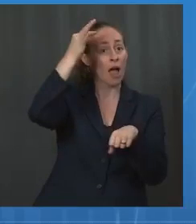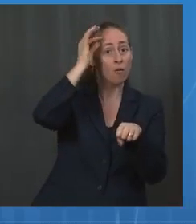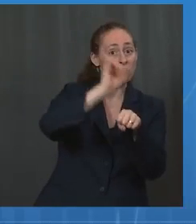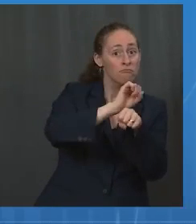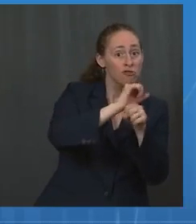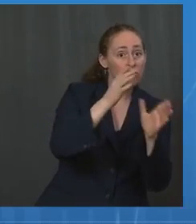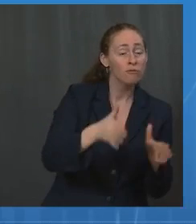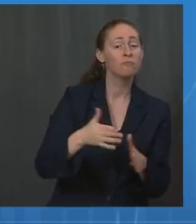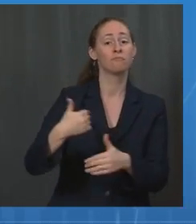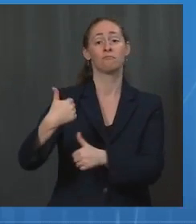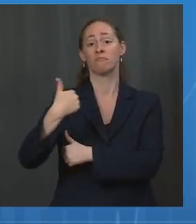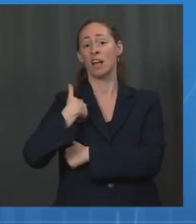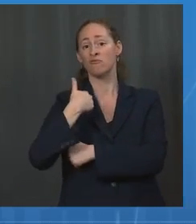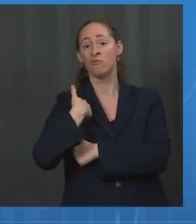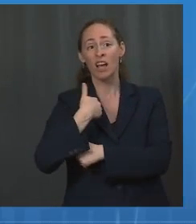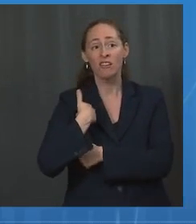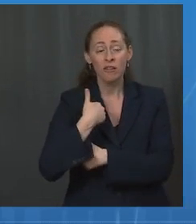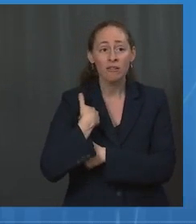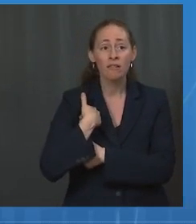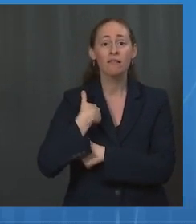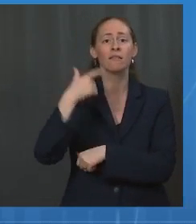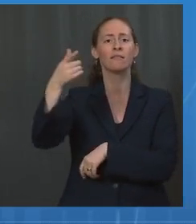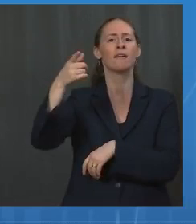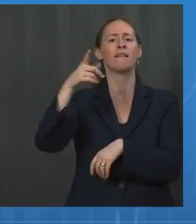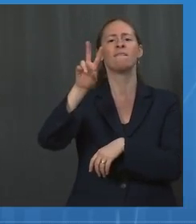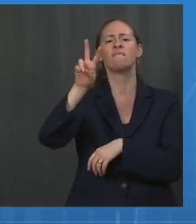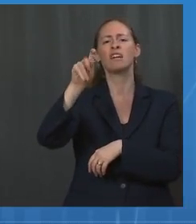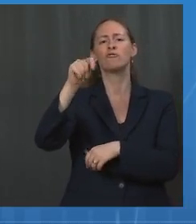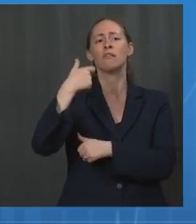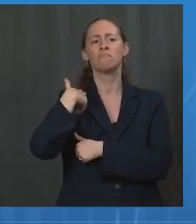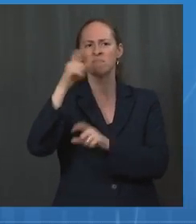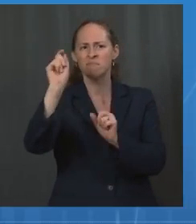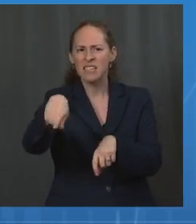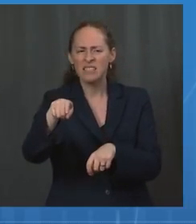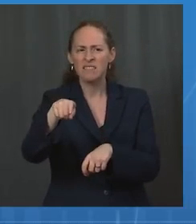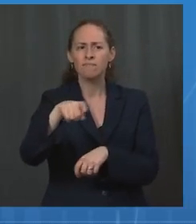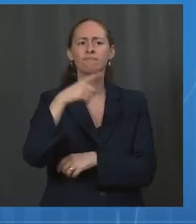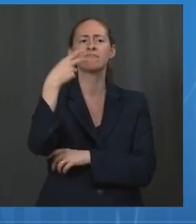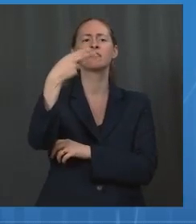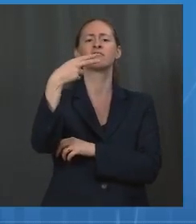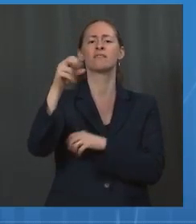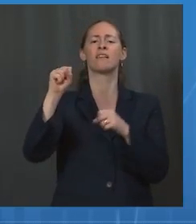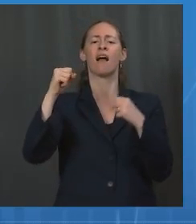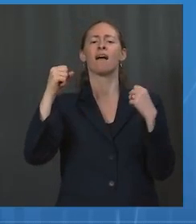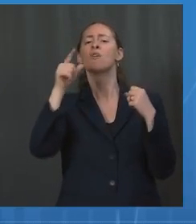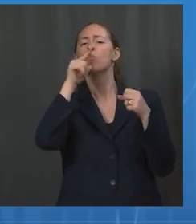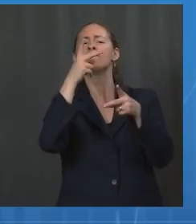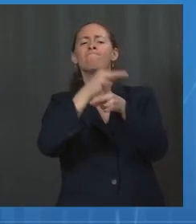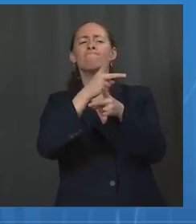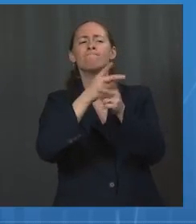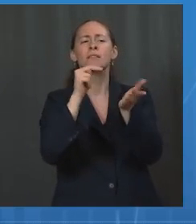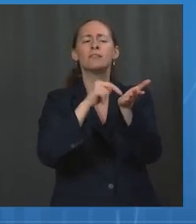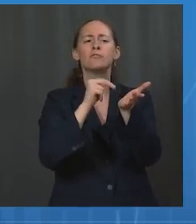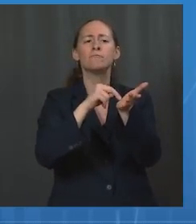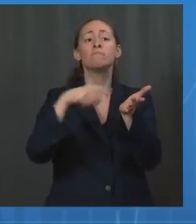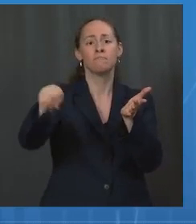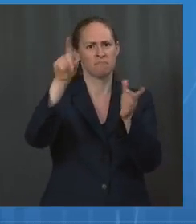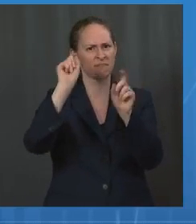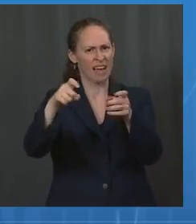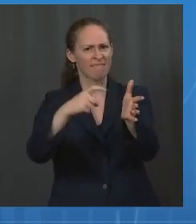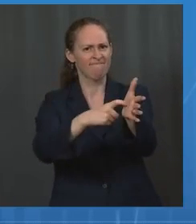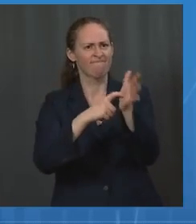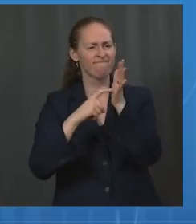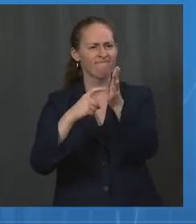the VA, and HHS healthcare personnel, and also nursing homes participating